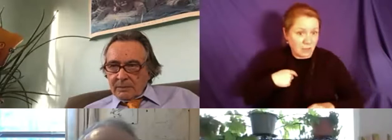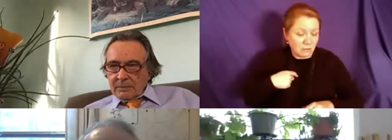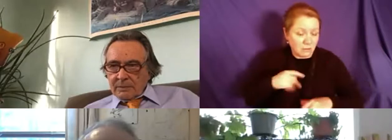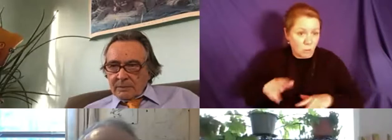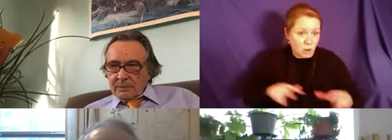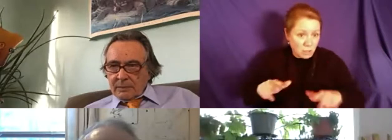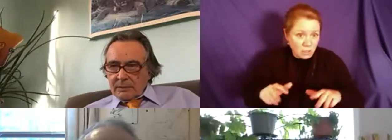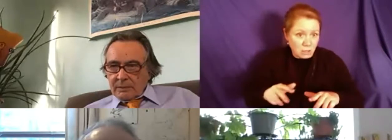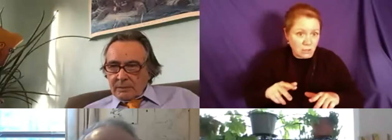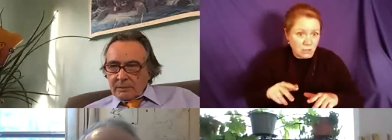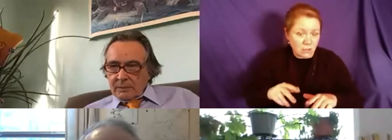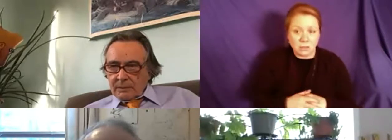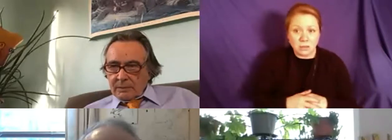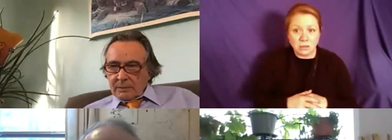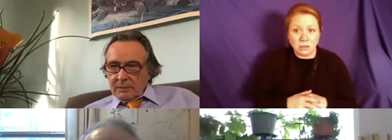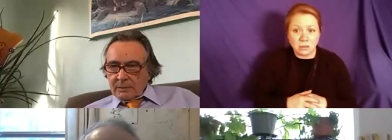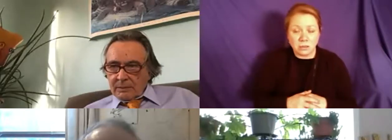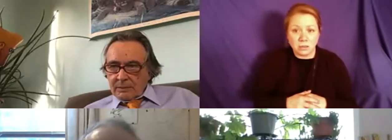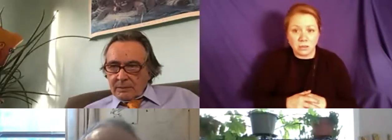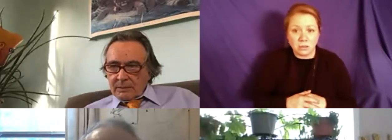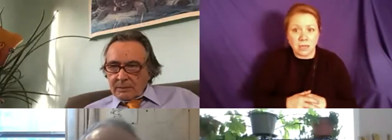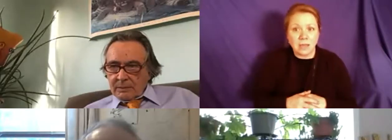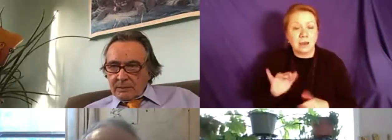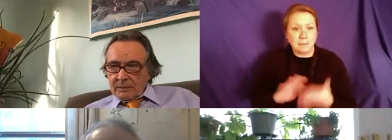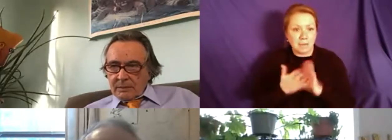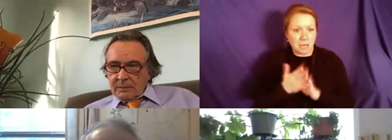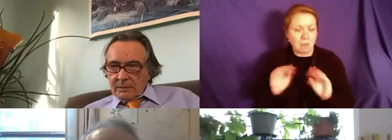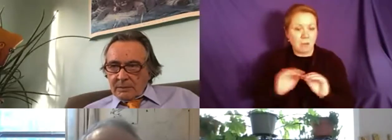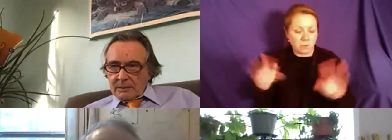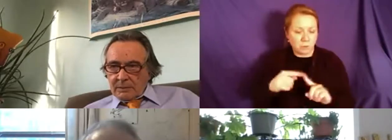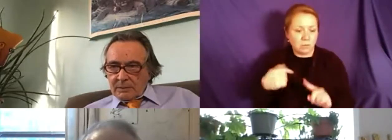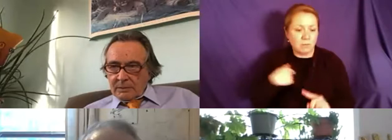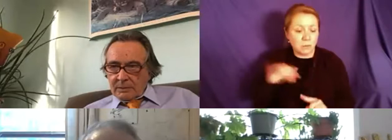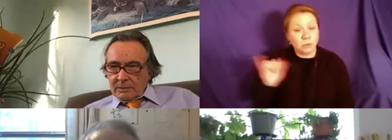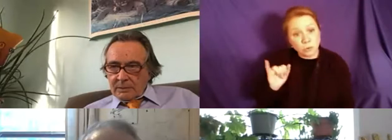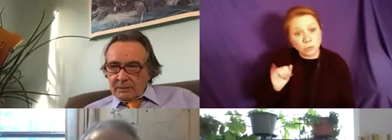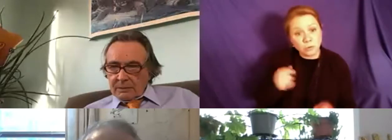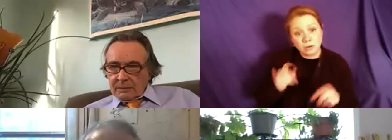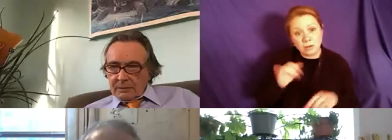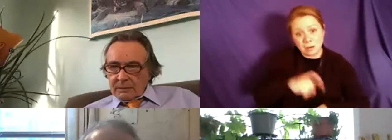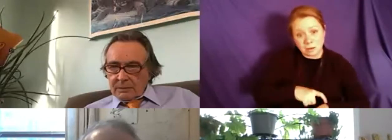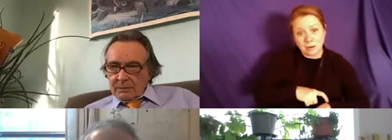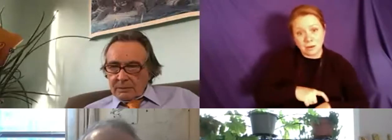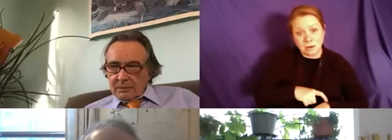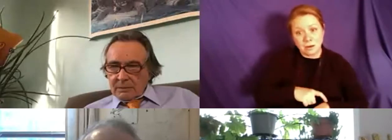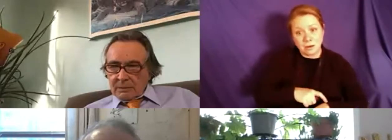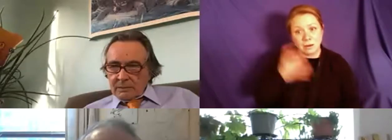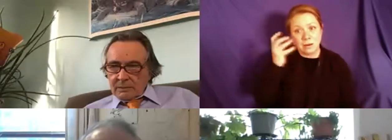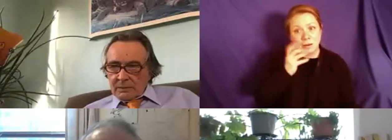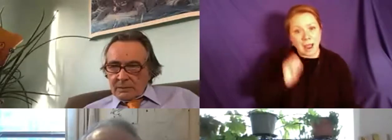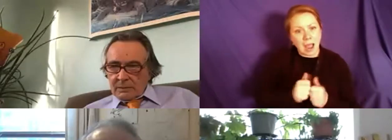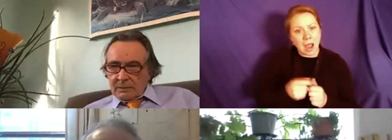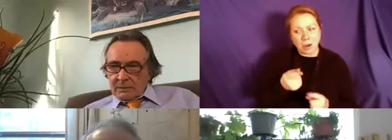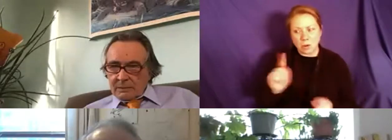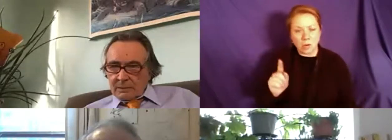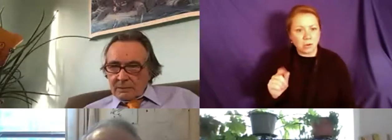And, you know, it became apparent to me as well during that time, how insensitive,